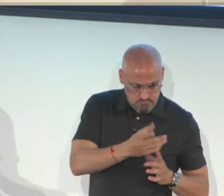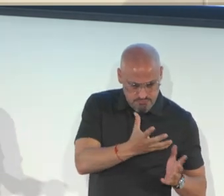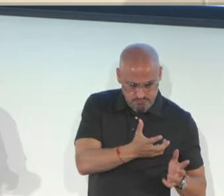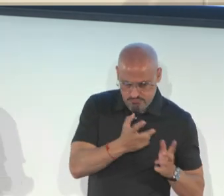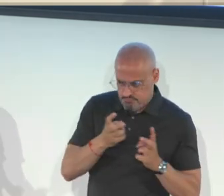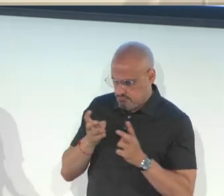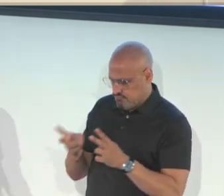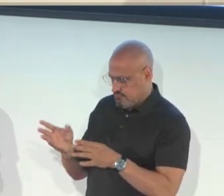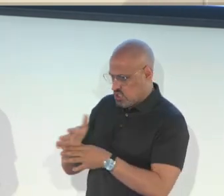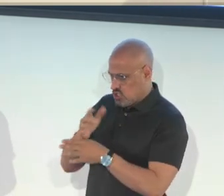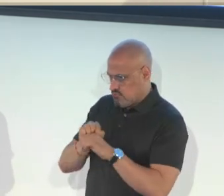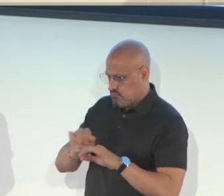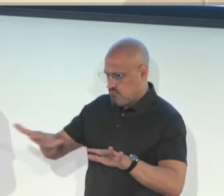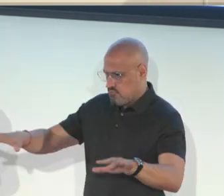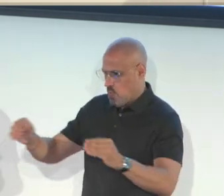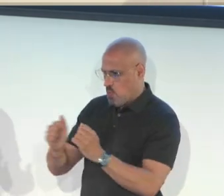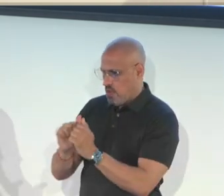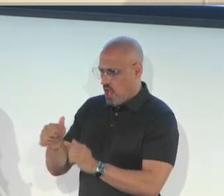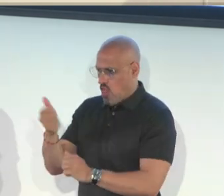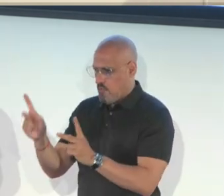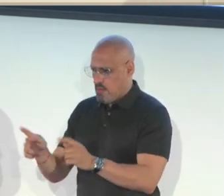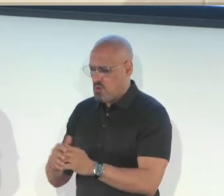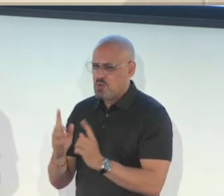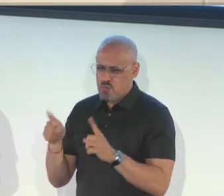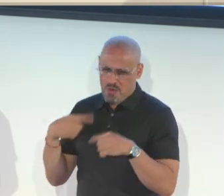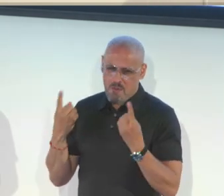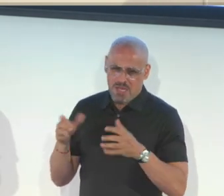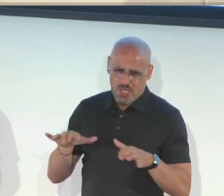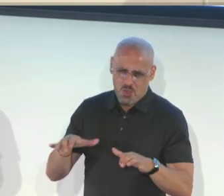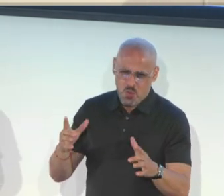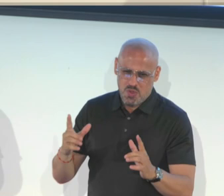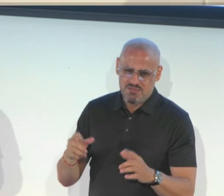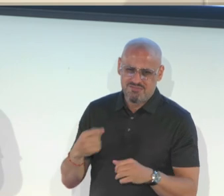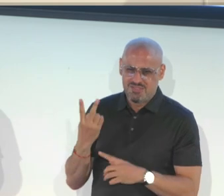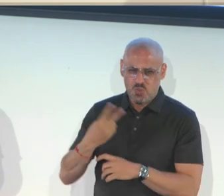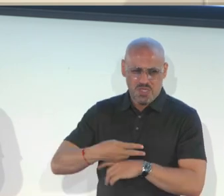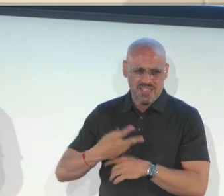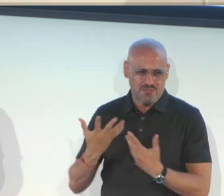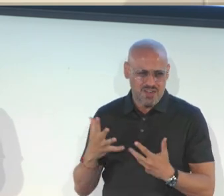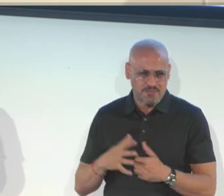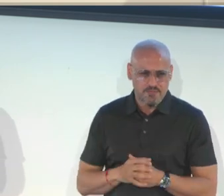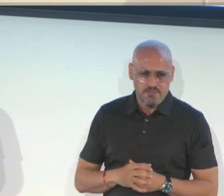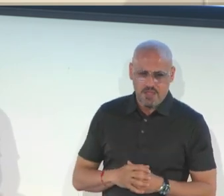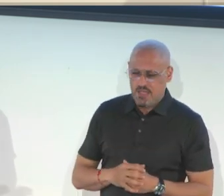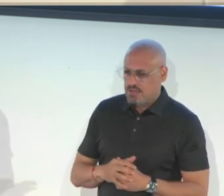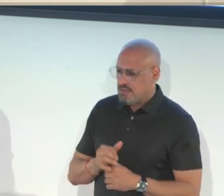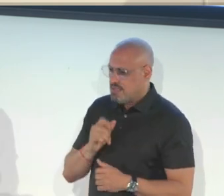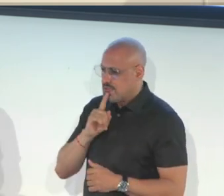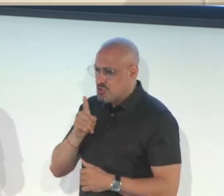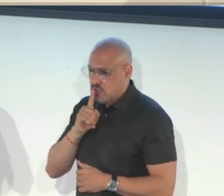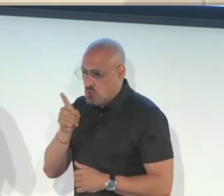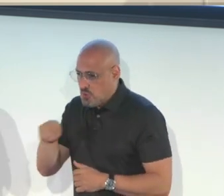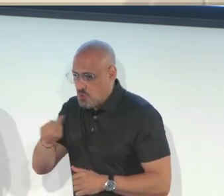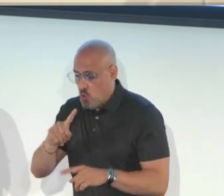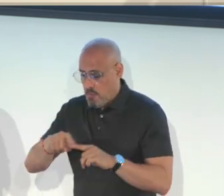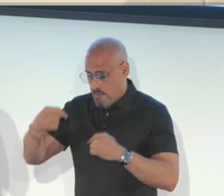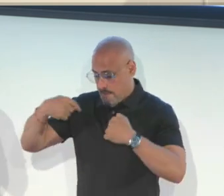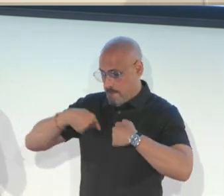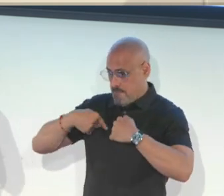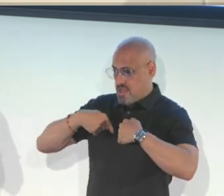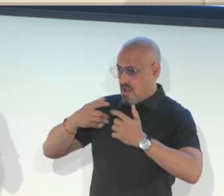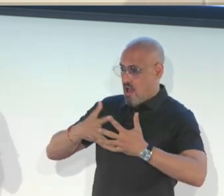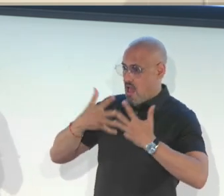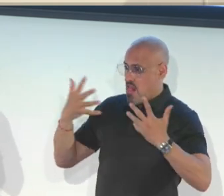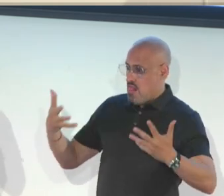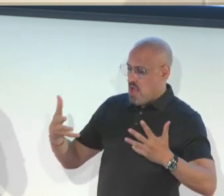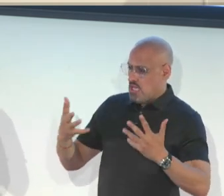and sharing that with others, which we've been doing here over the past 2 days. I'm not sure about all of you, but to me, there's a lot